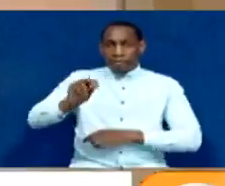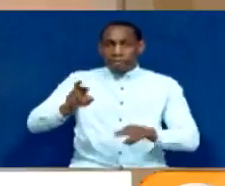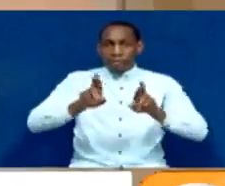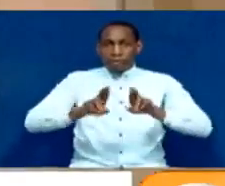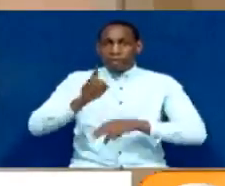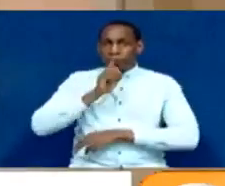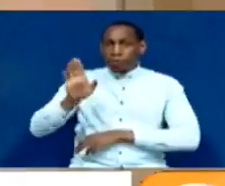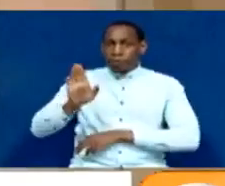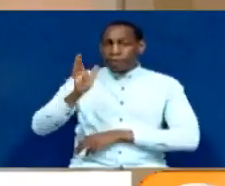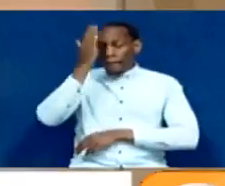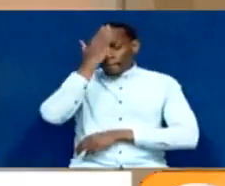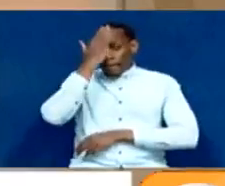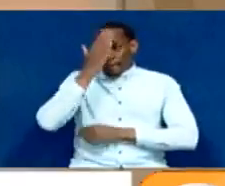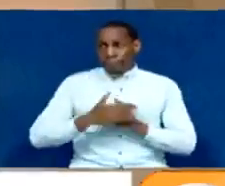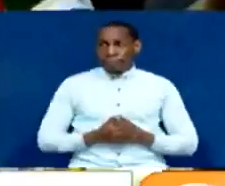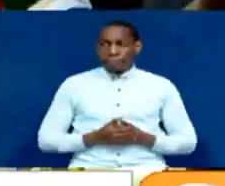be sworn in on Monday.